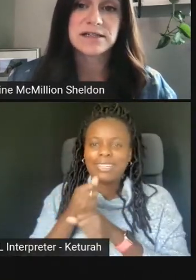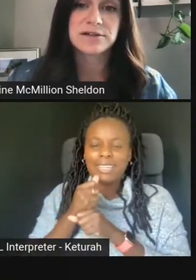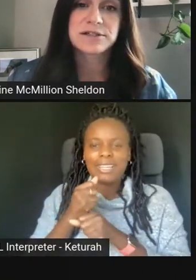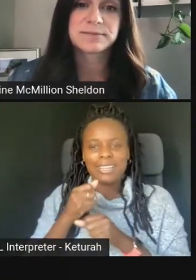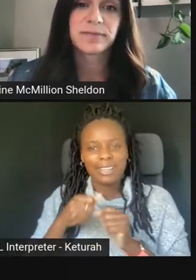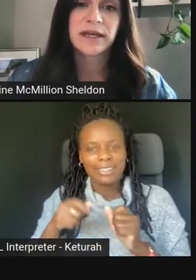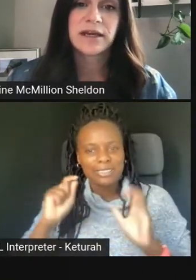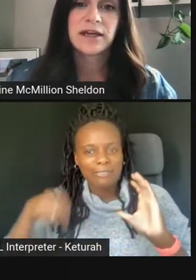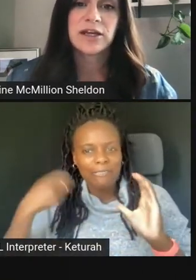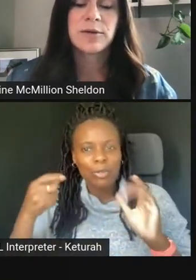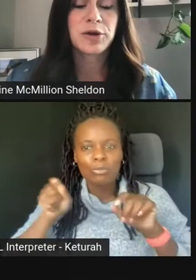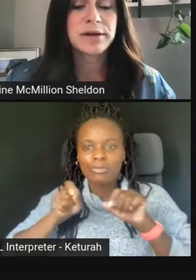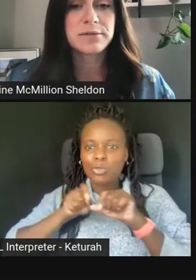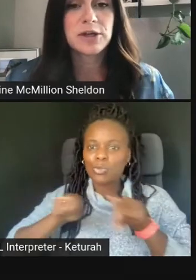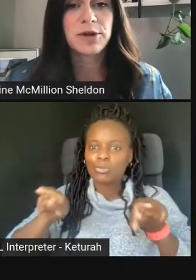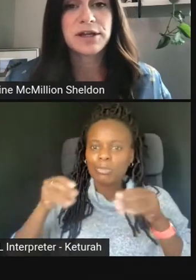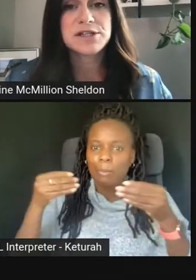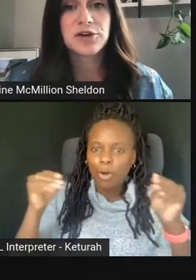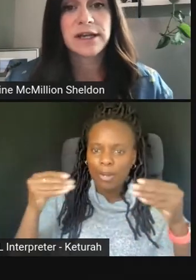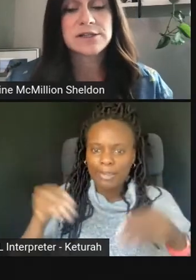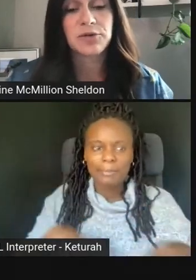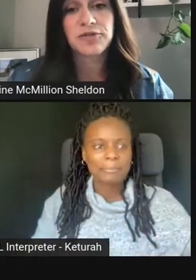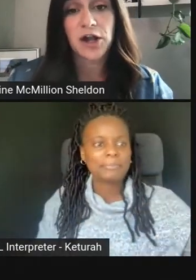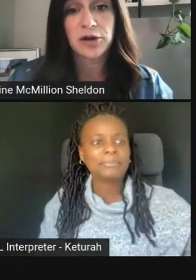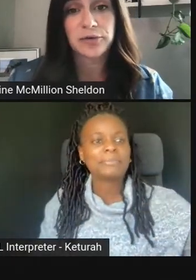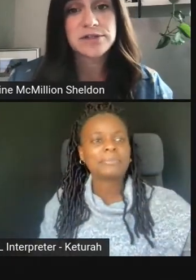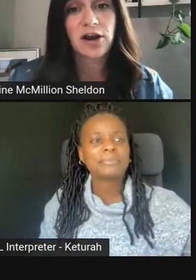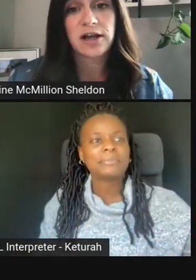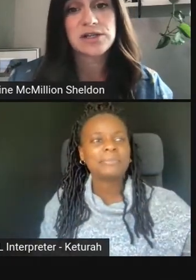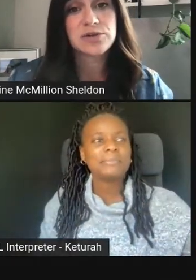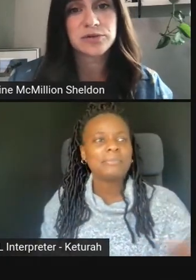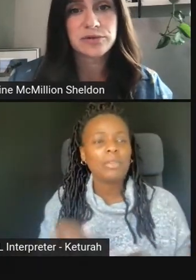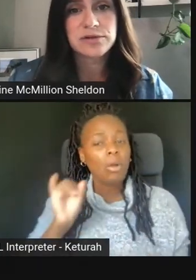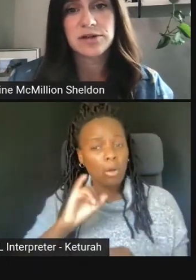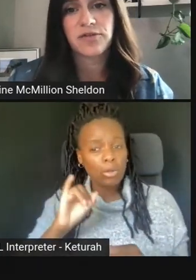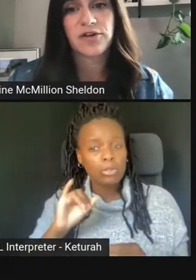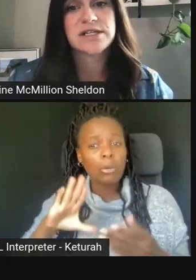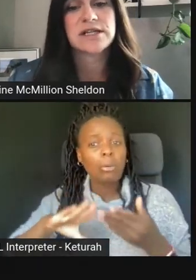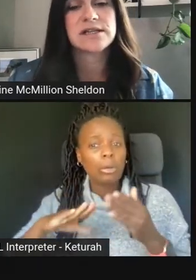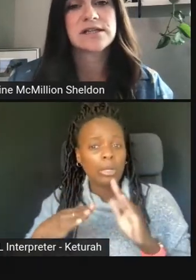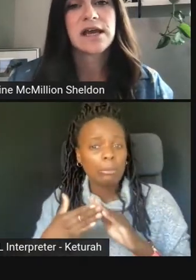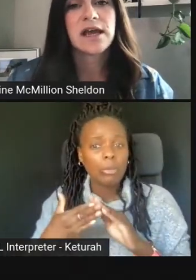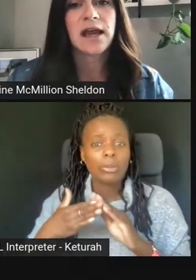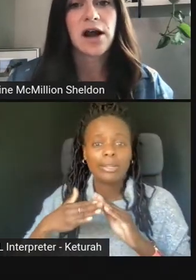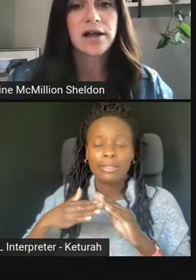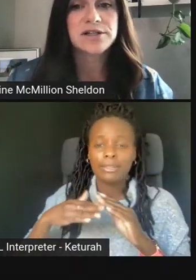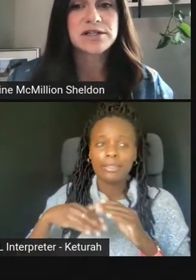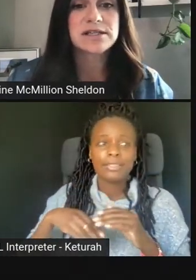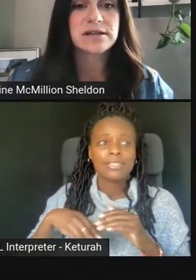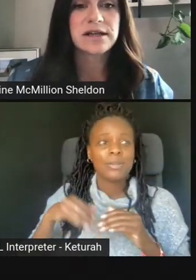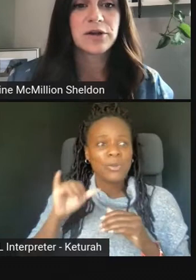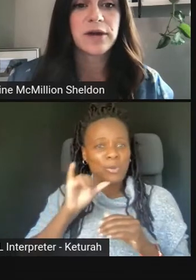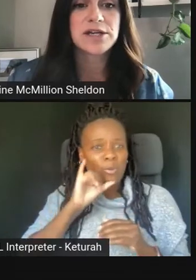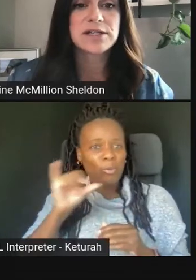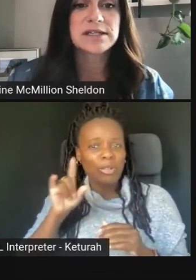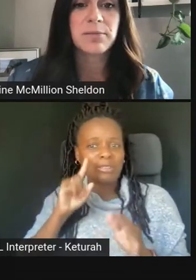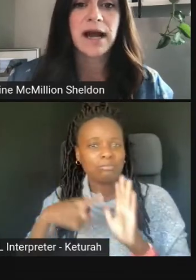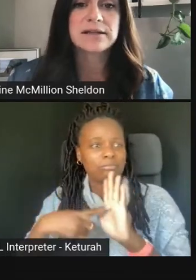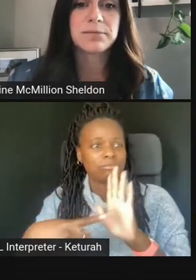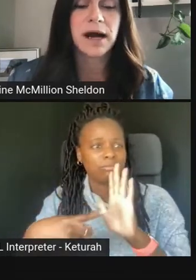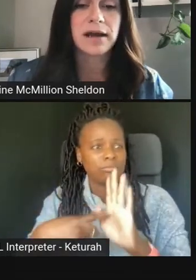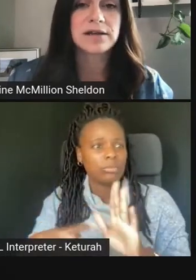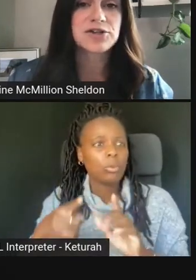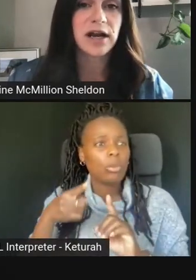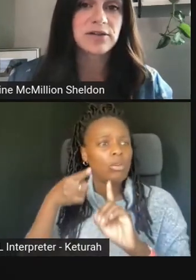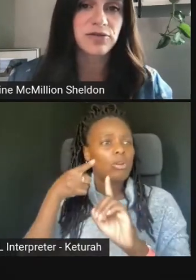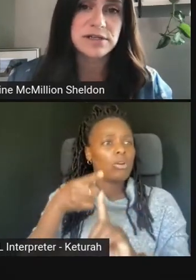broadcast deals. Community screenings will follow, targeting schools, universities, and colleges in locations